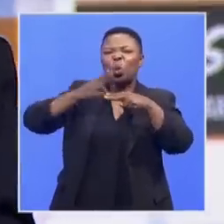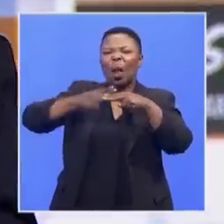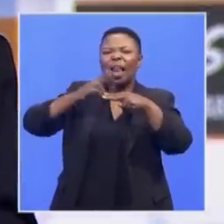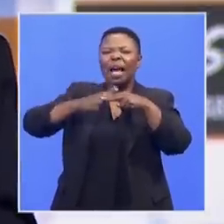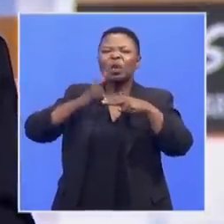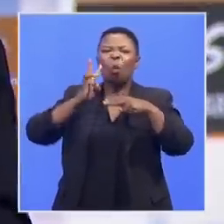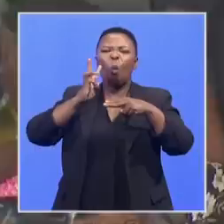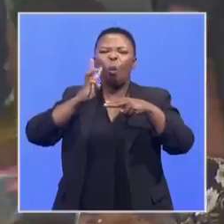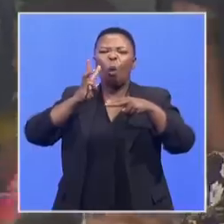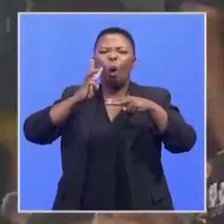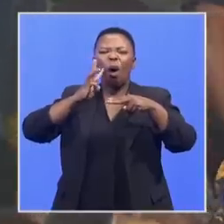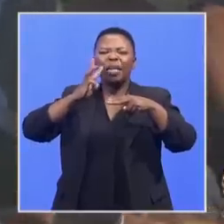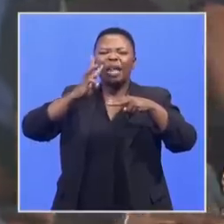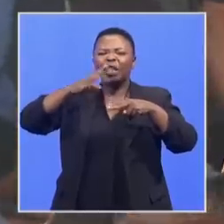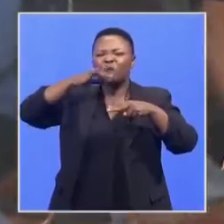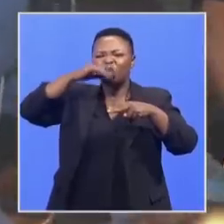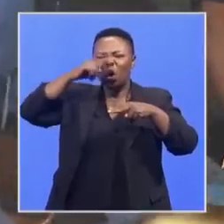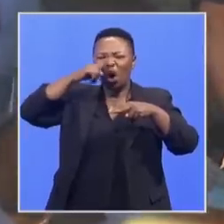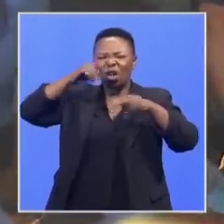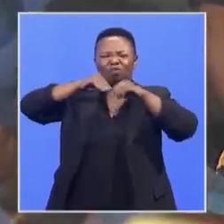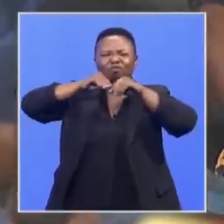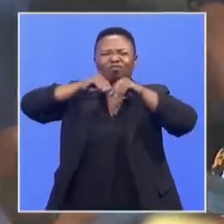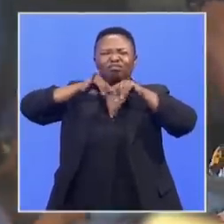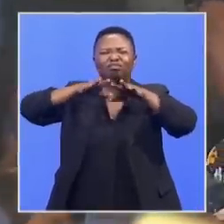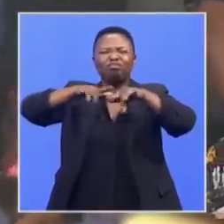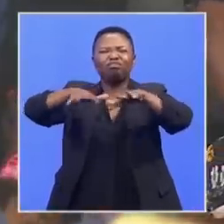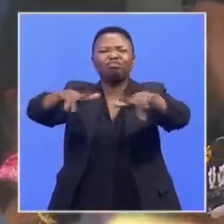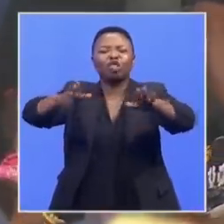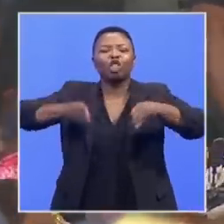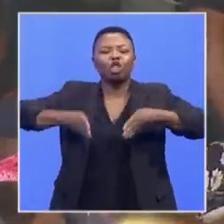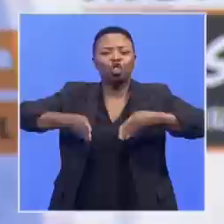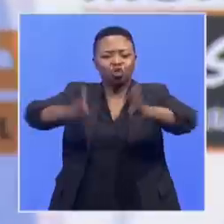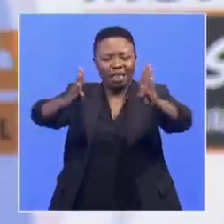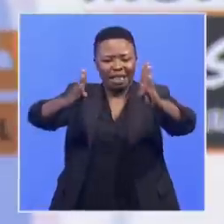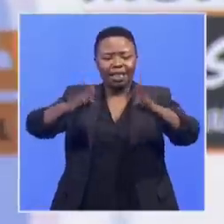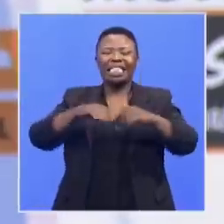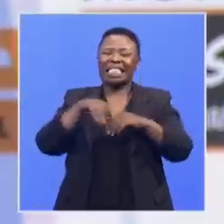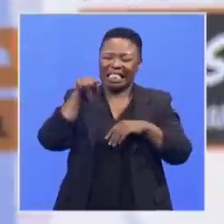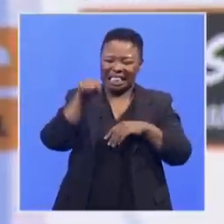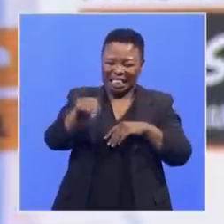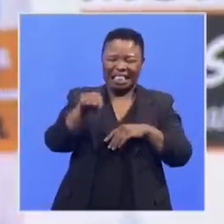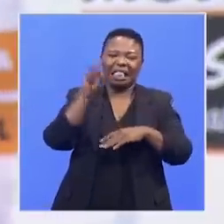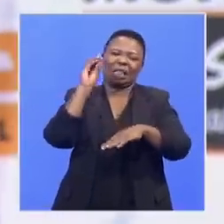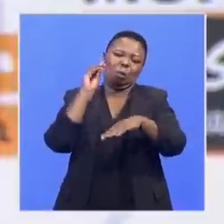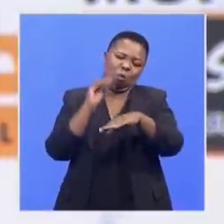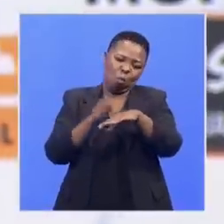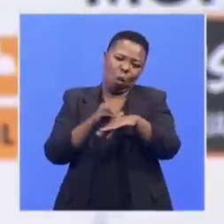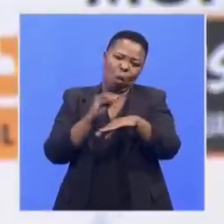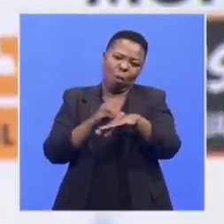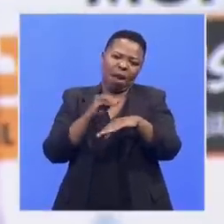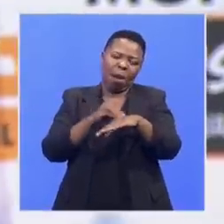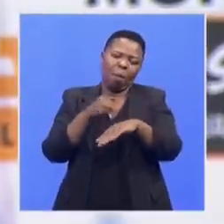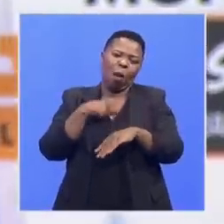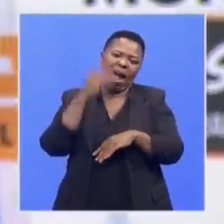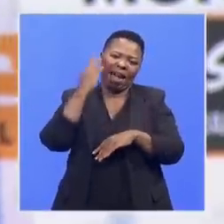strateng. Ke ona mathata a re shebaneng le